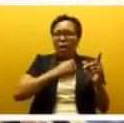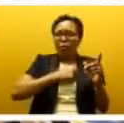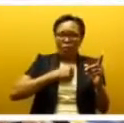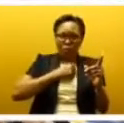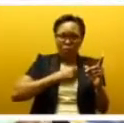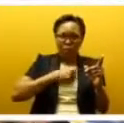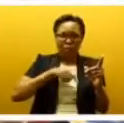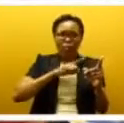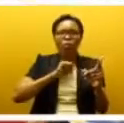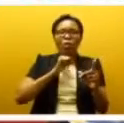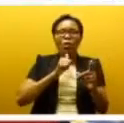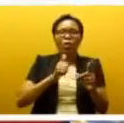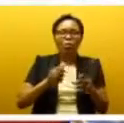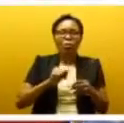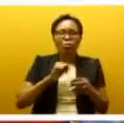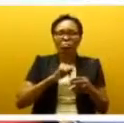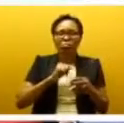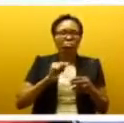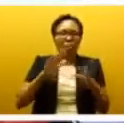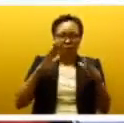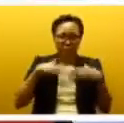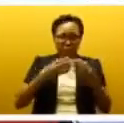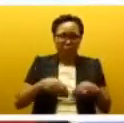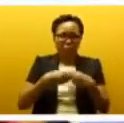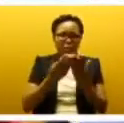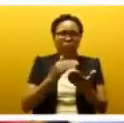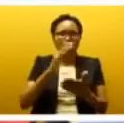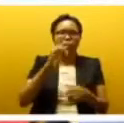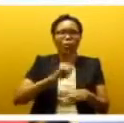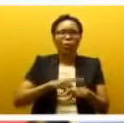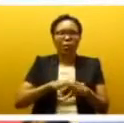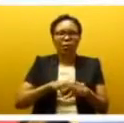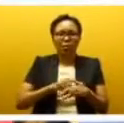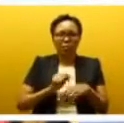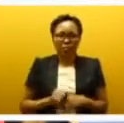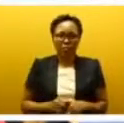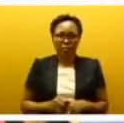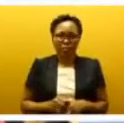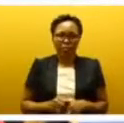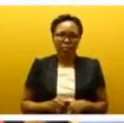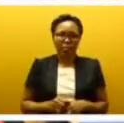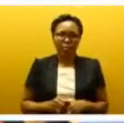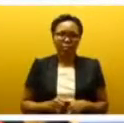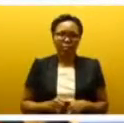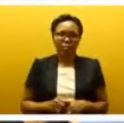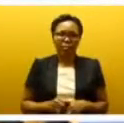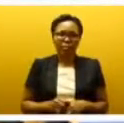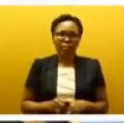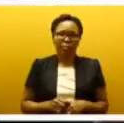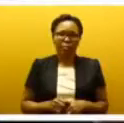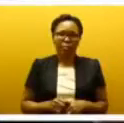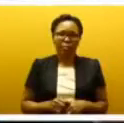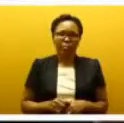we are not going to give you time. Much obliged. Yes, thank you. Proceed with,